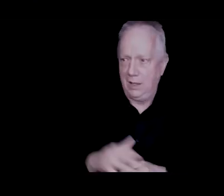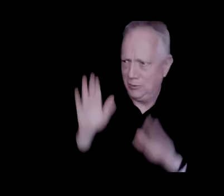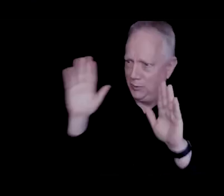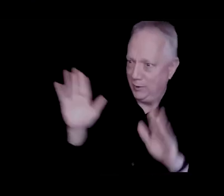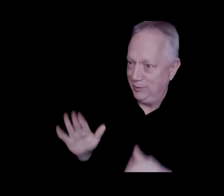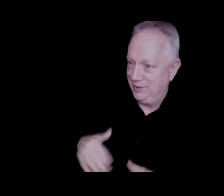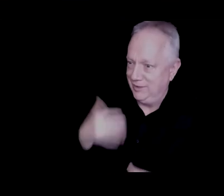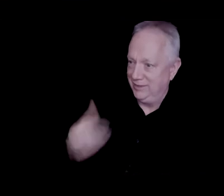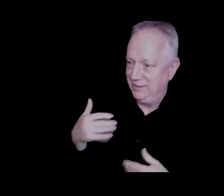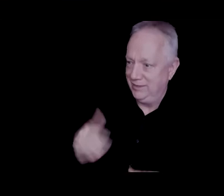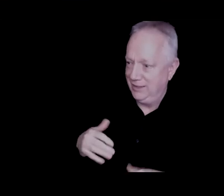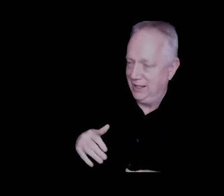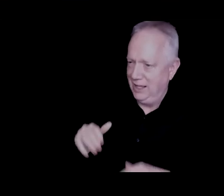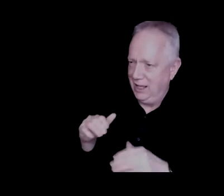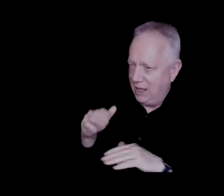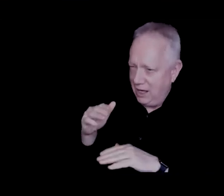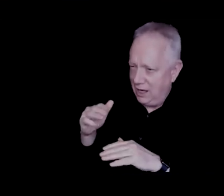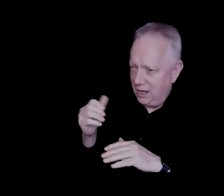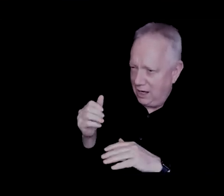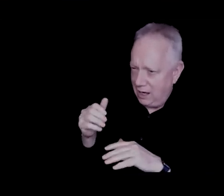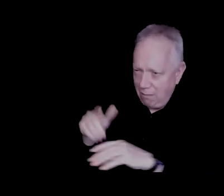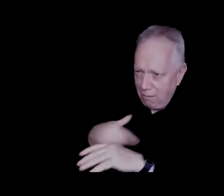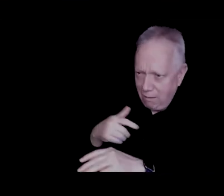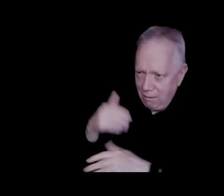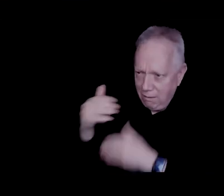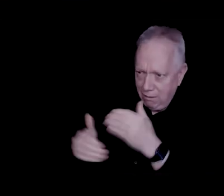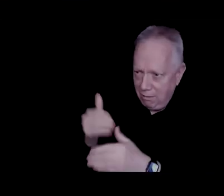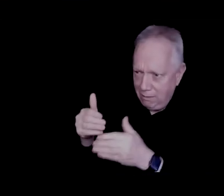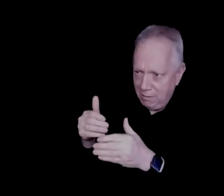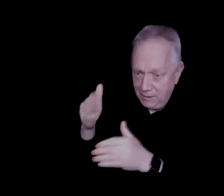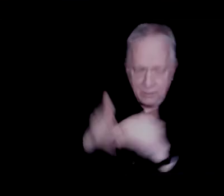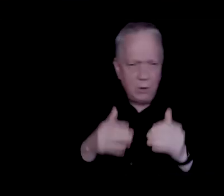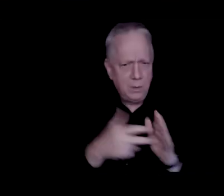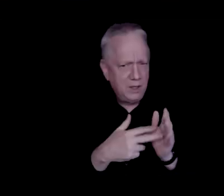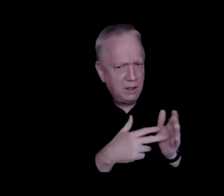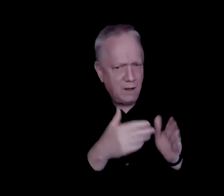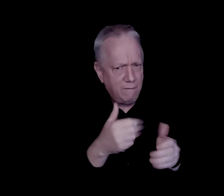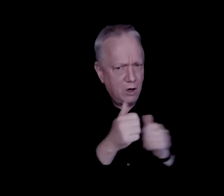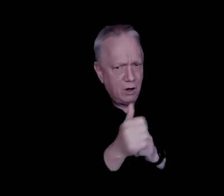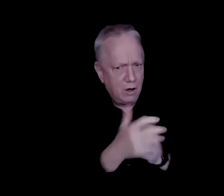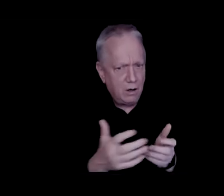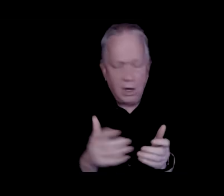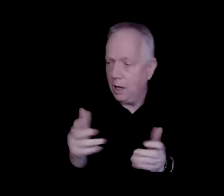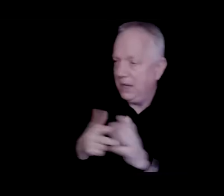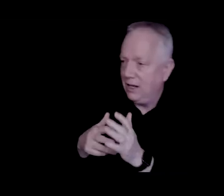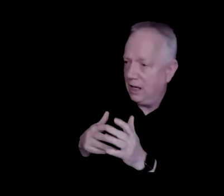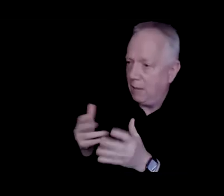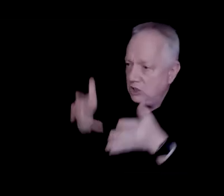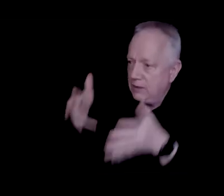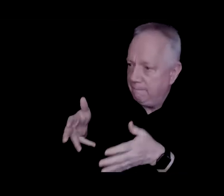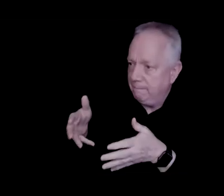Yeah. How far are you along? How far? Yeah. I mean, how much have